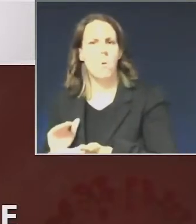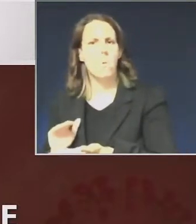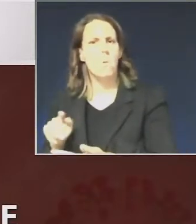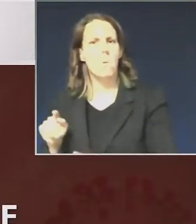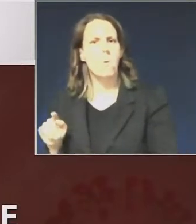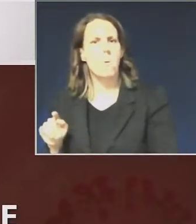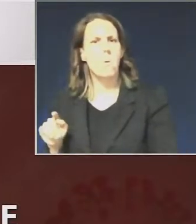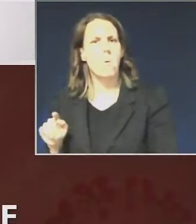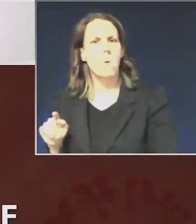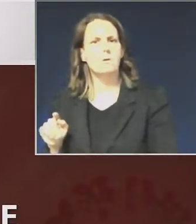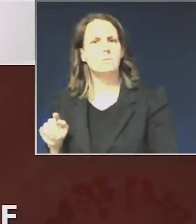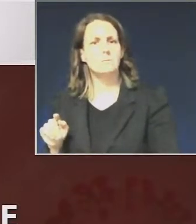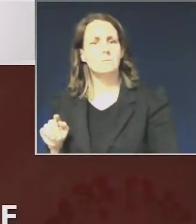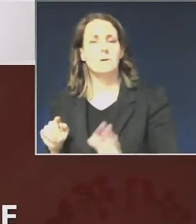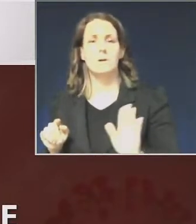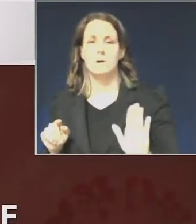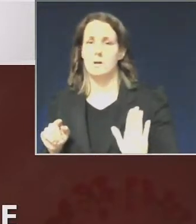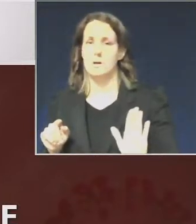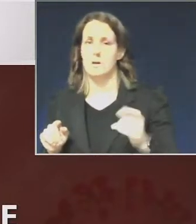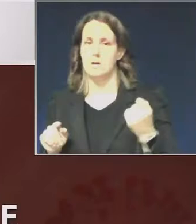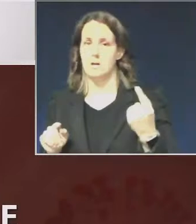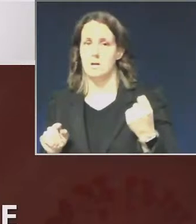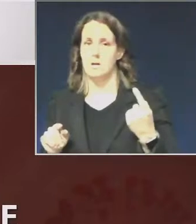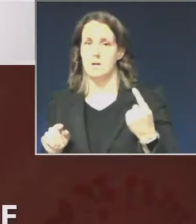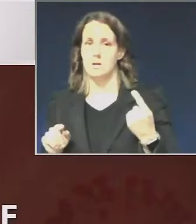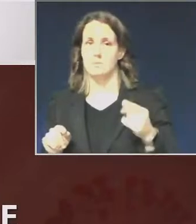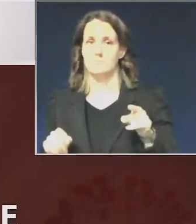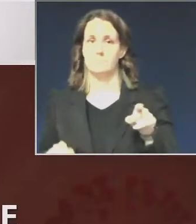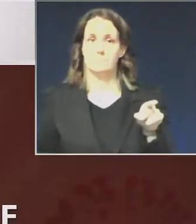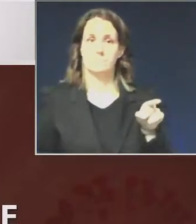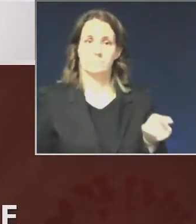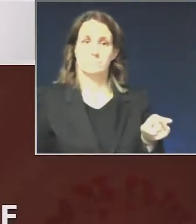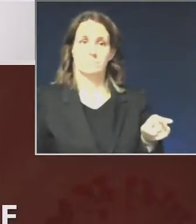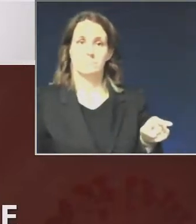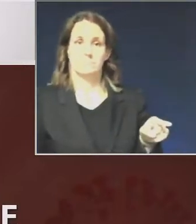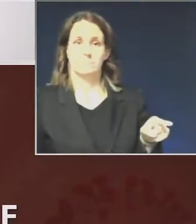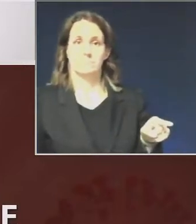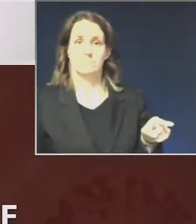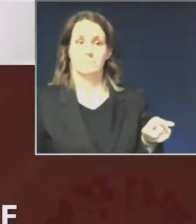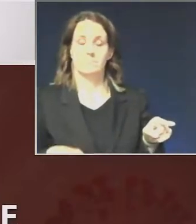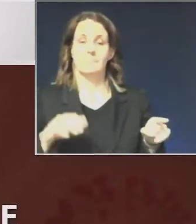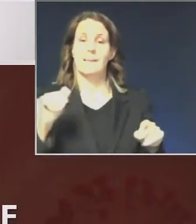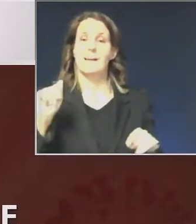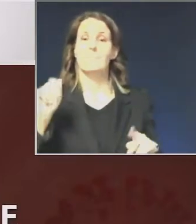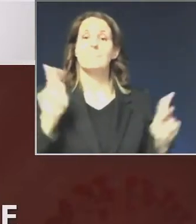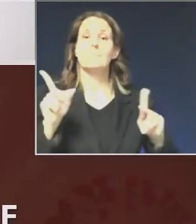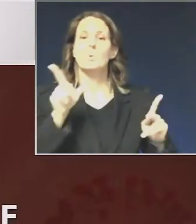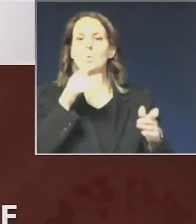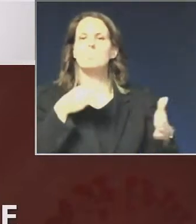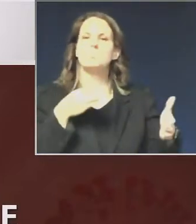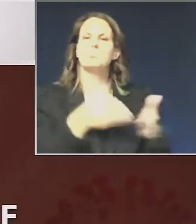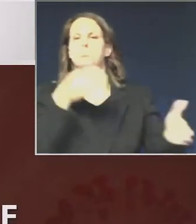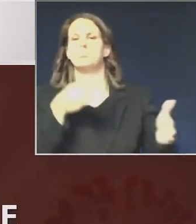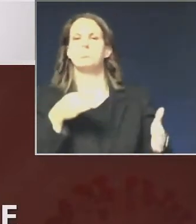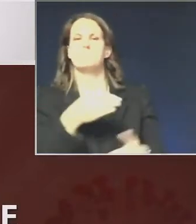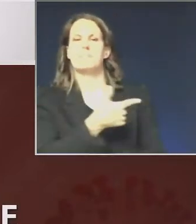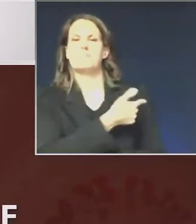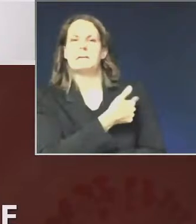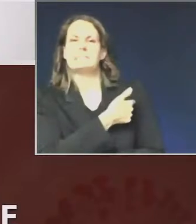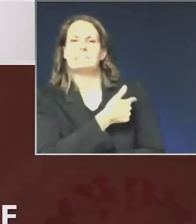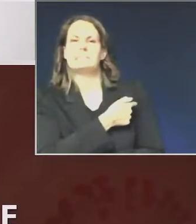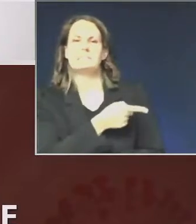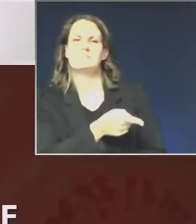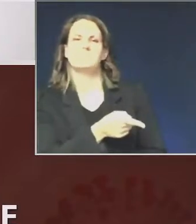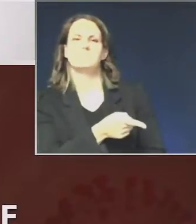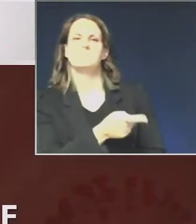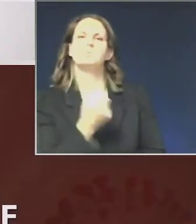concerns that might spill over into the uptake of other vaccines, like MMR or Tdap, or these ones that kids traditionally get to go to